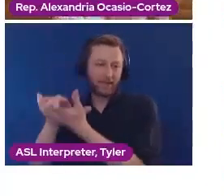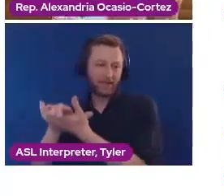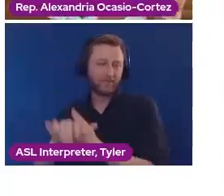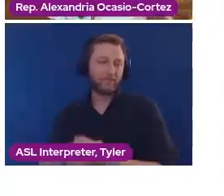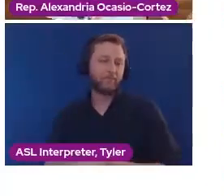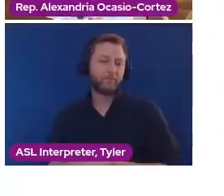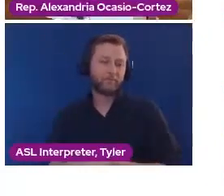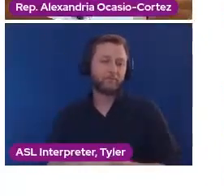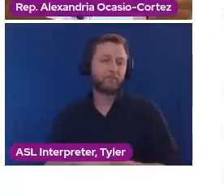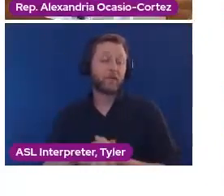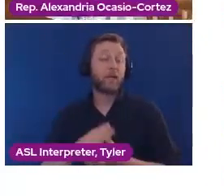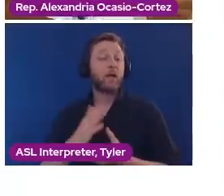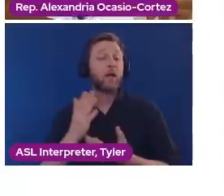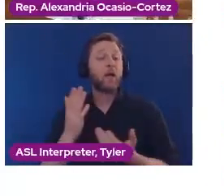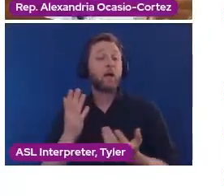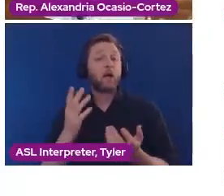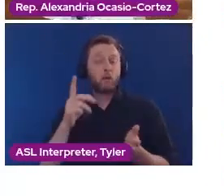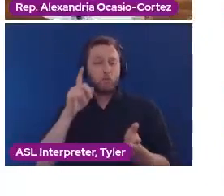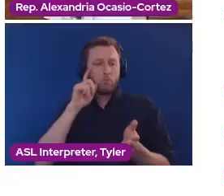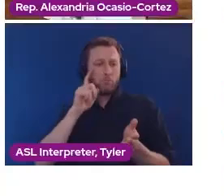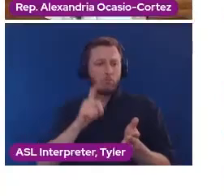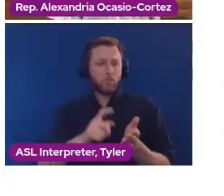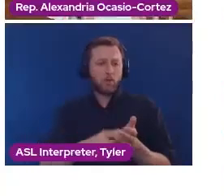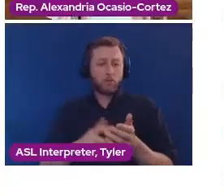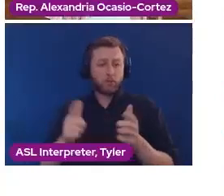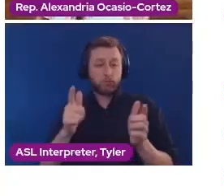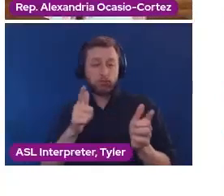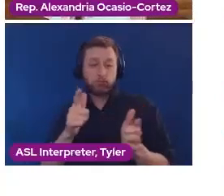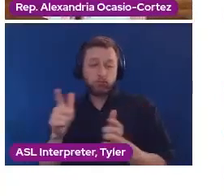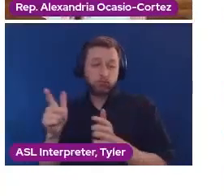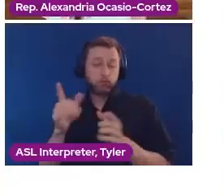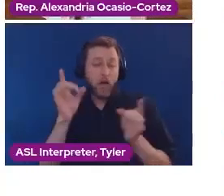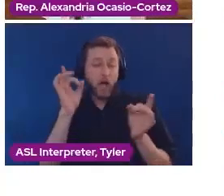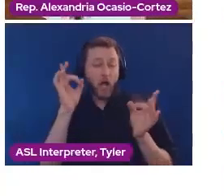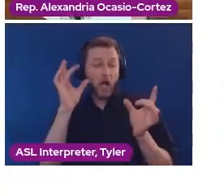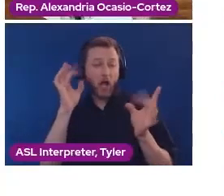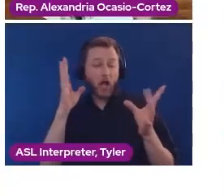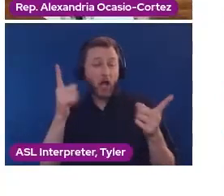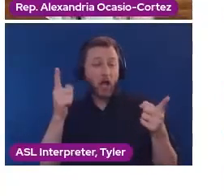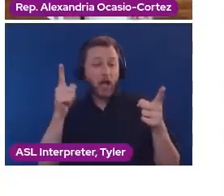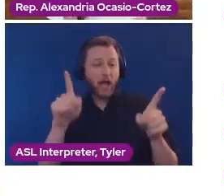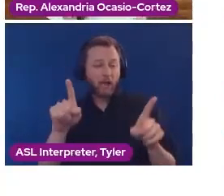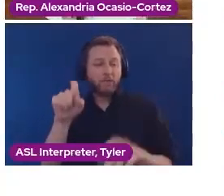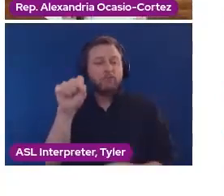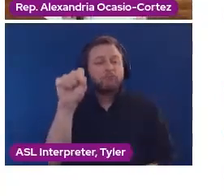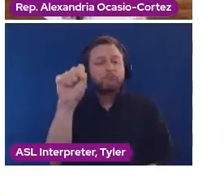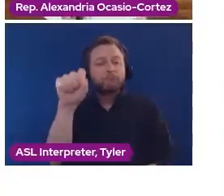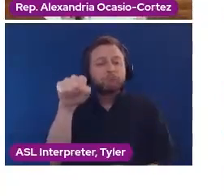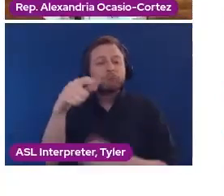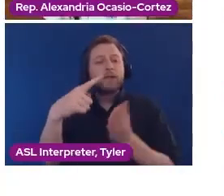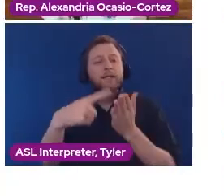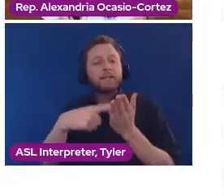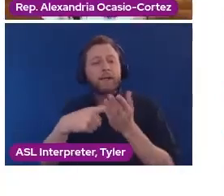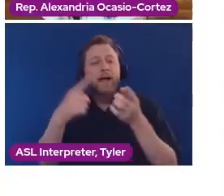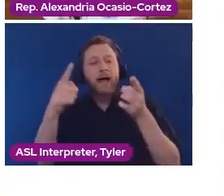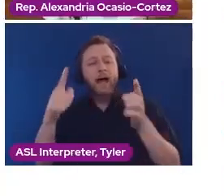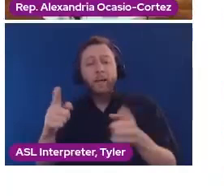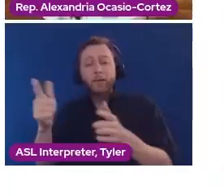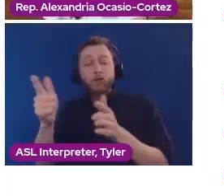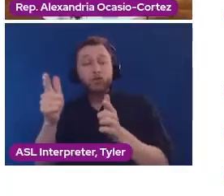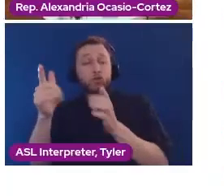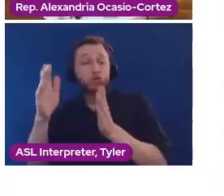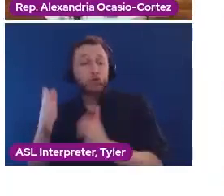some of these worst shootings, it's less, there are issues of isolation present, but what we're really talking about is